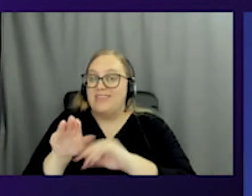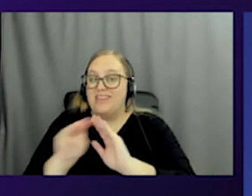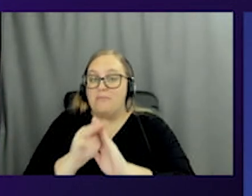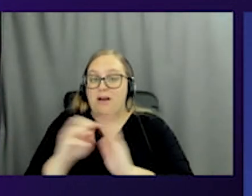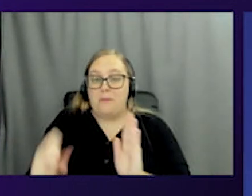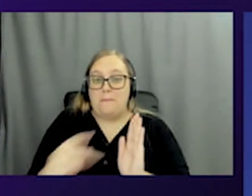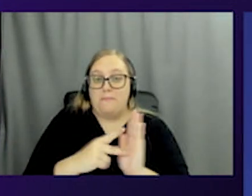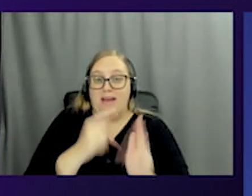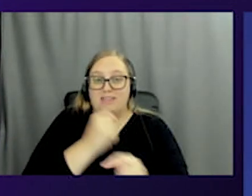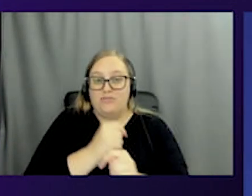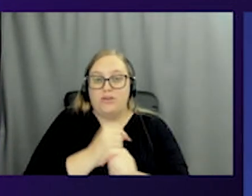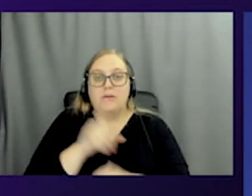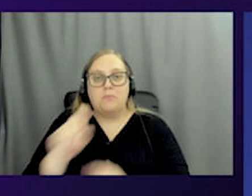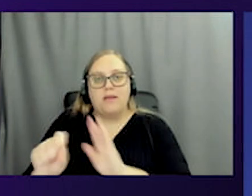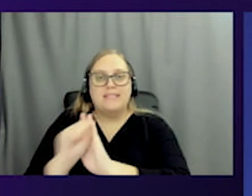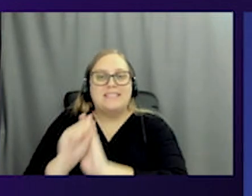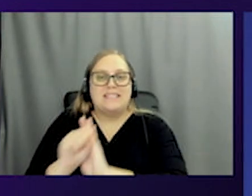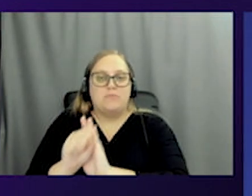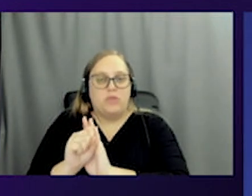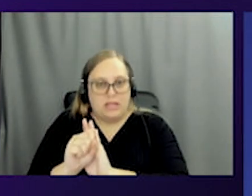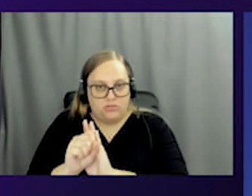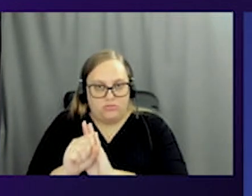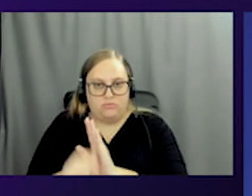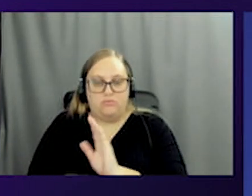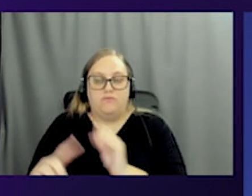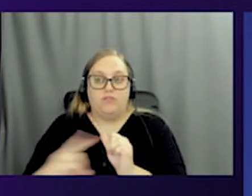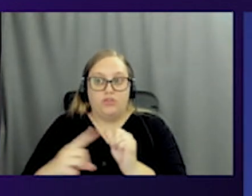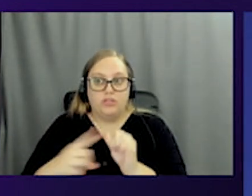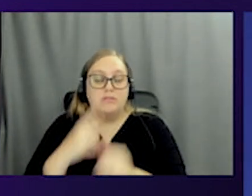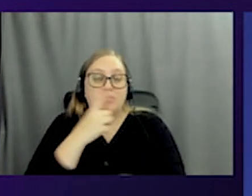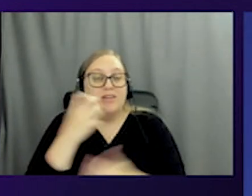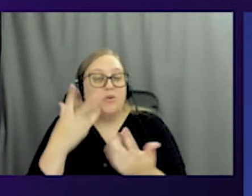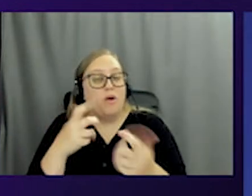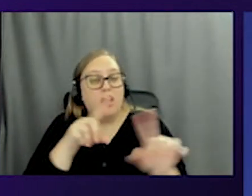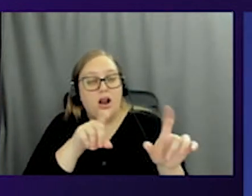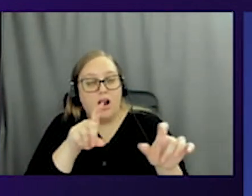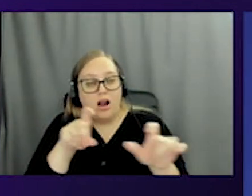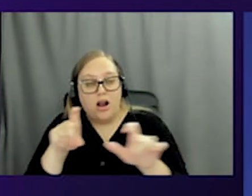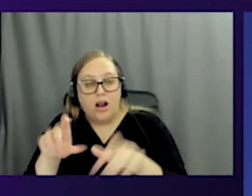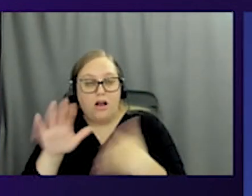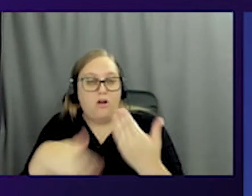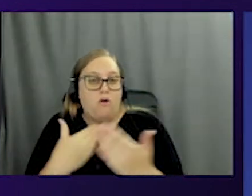you need to do simulations on that because you want to test all the edge cases.